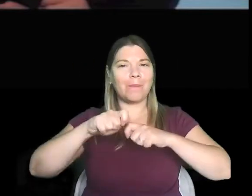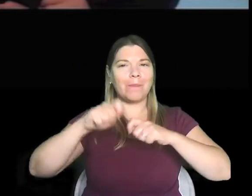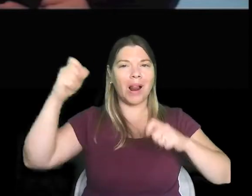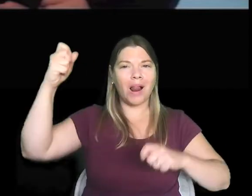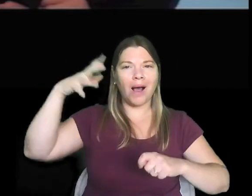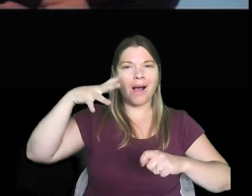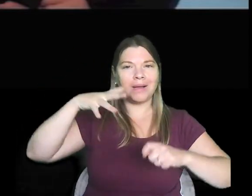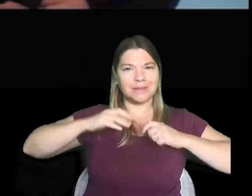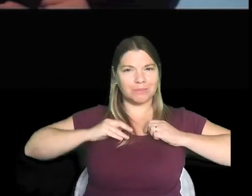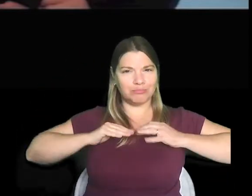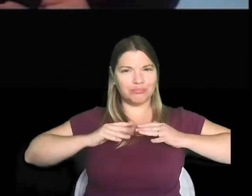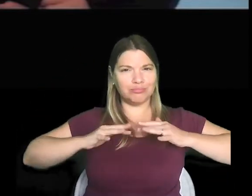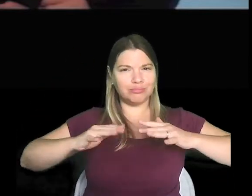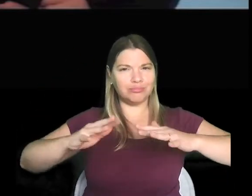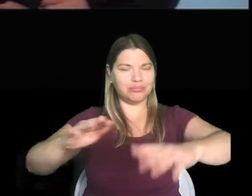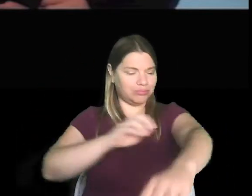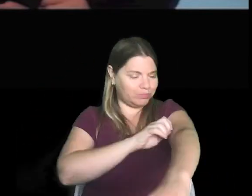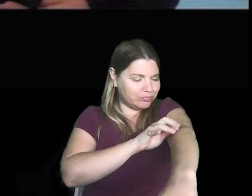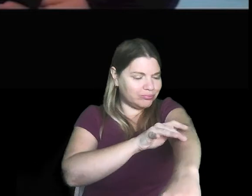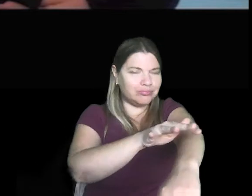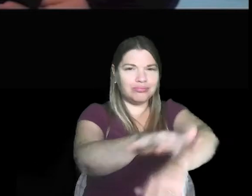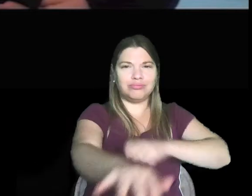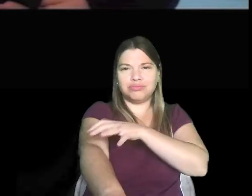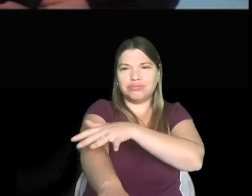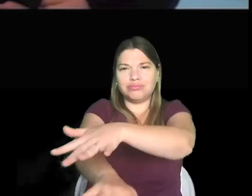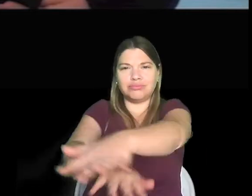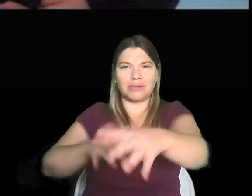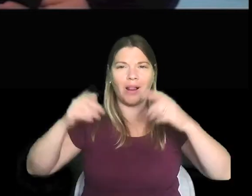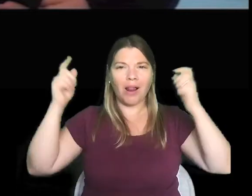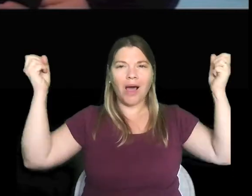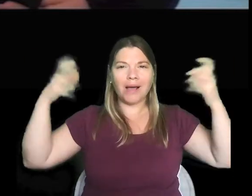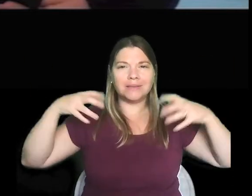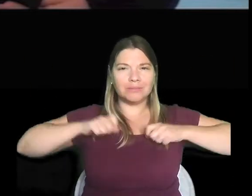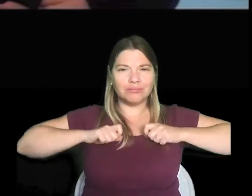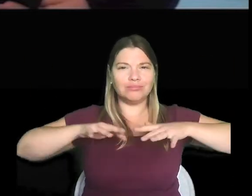It pours out of your skin and fills the room.